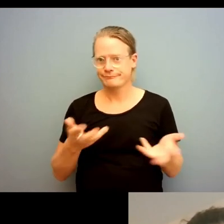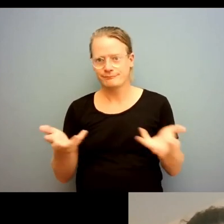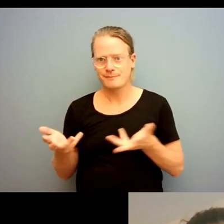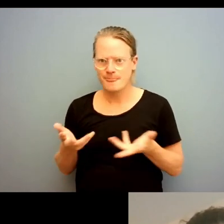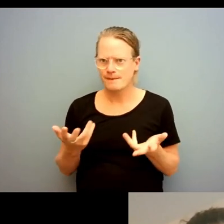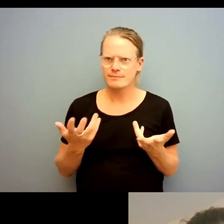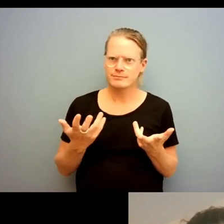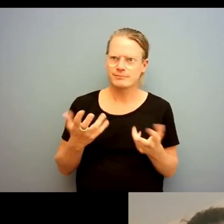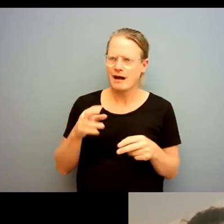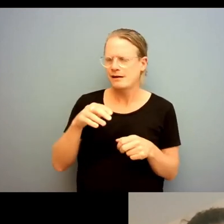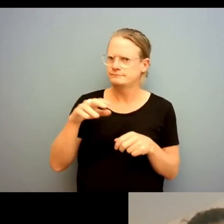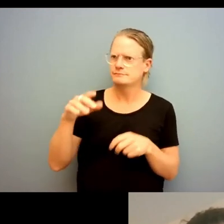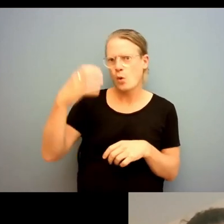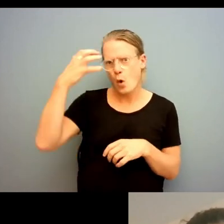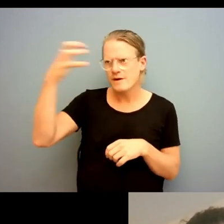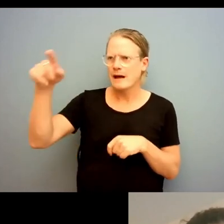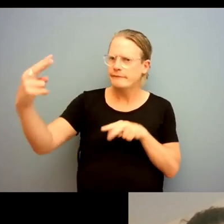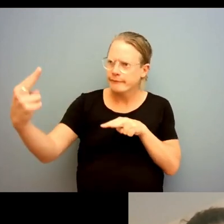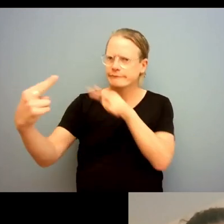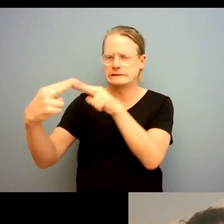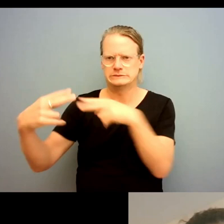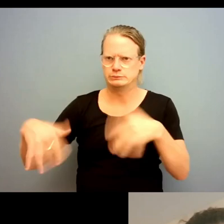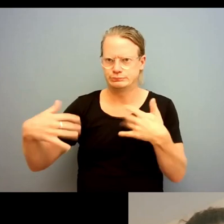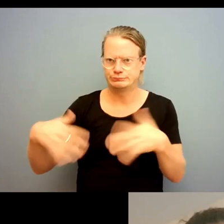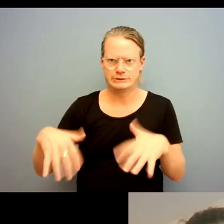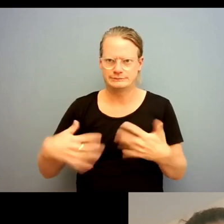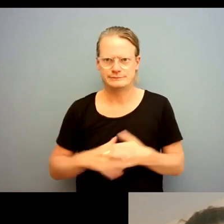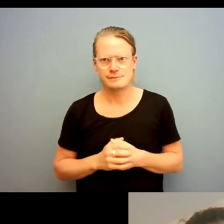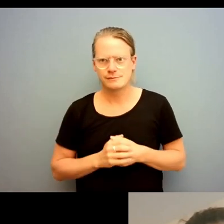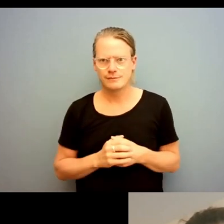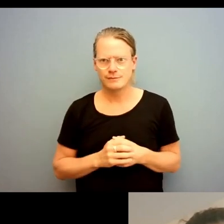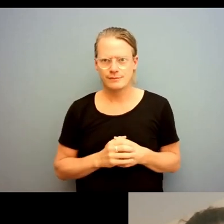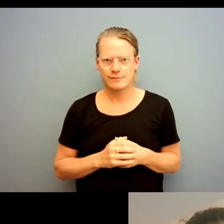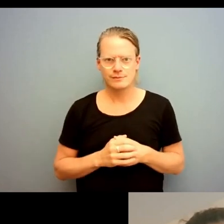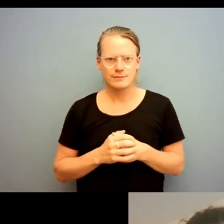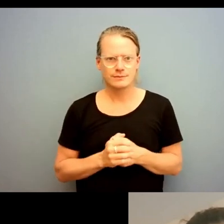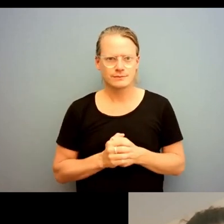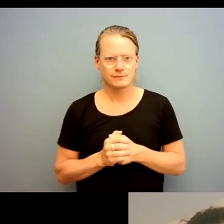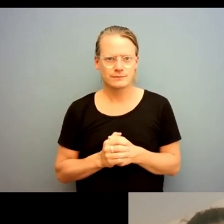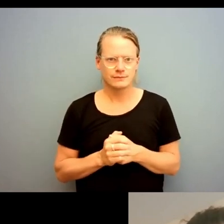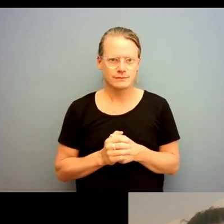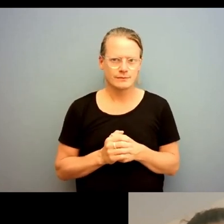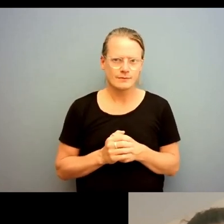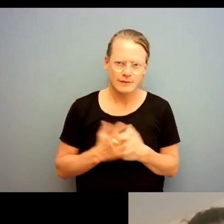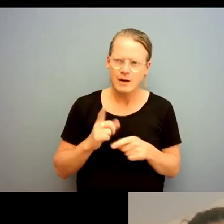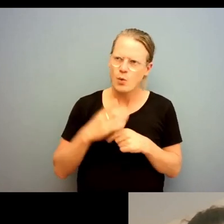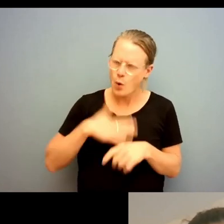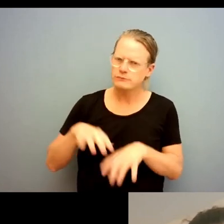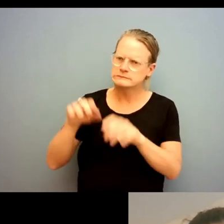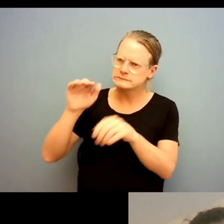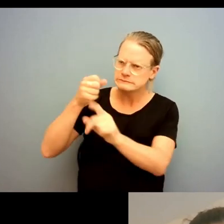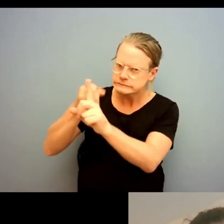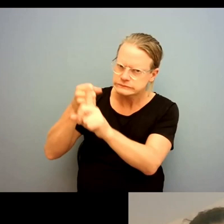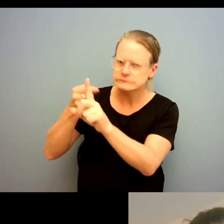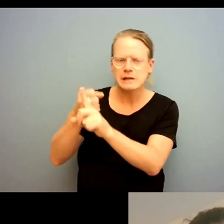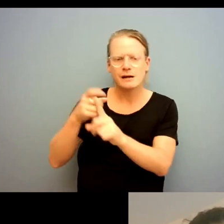they're also having difficulties to reach out and make a point to the government.